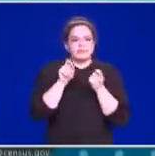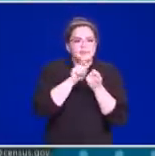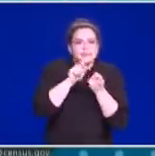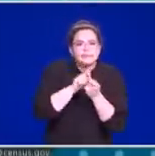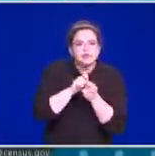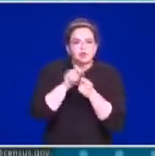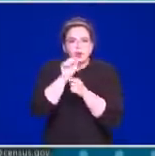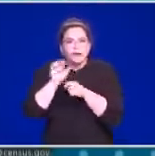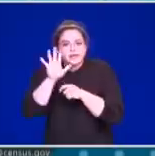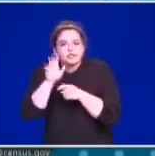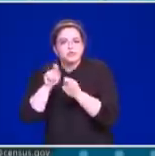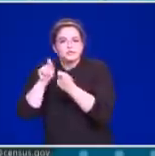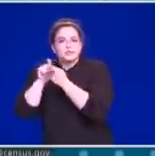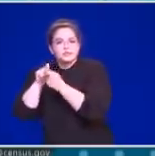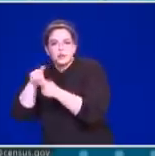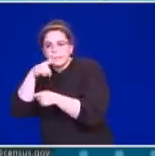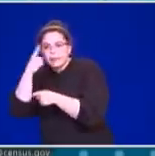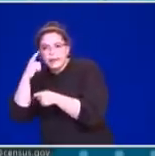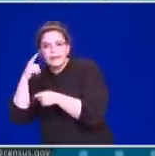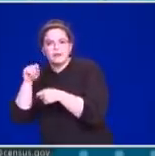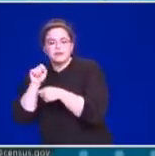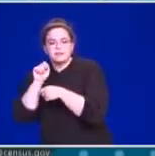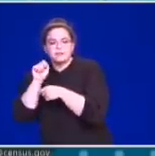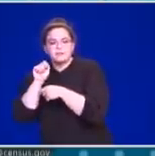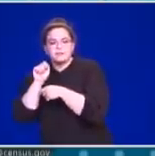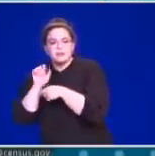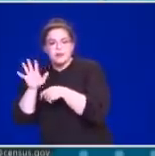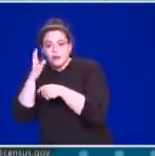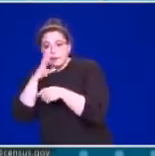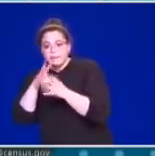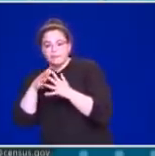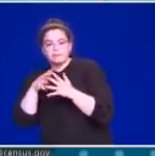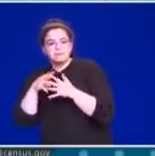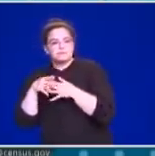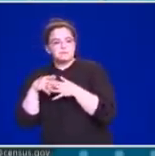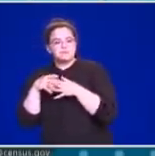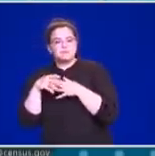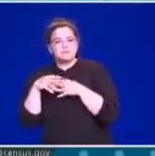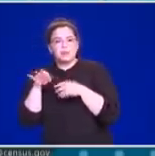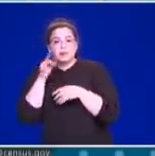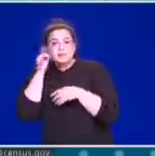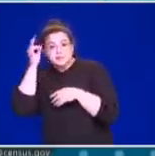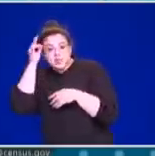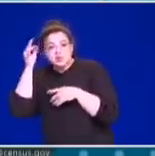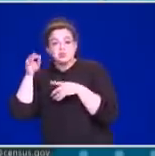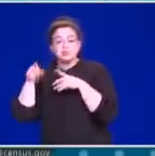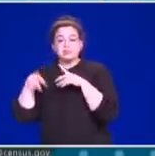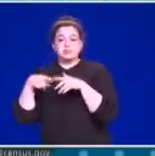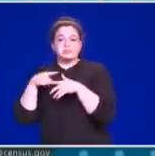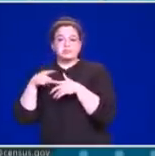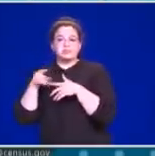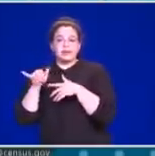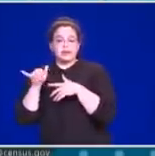groups, detailed Black or African American groups, American Indian, Alaska Native tribes, and Native villages, as well as detailed groups for